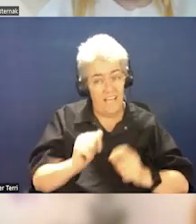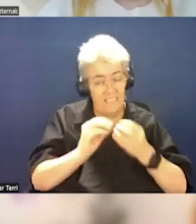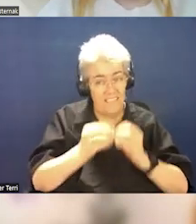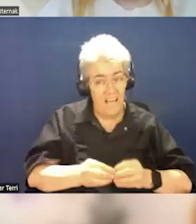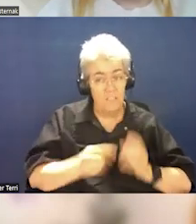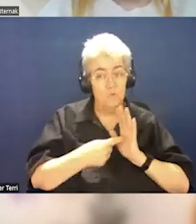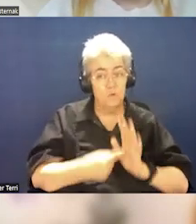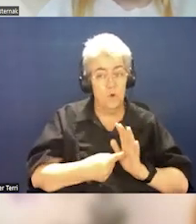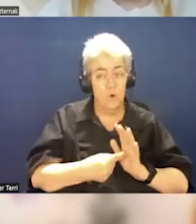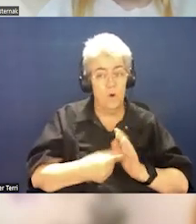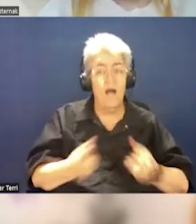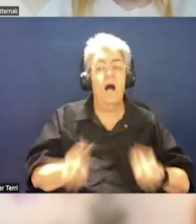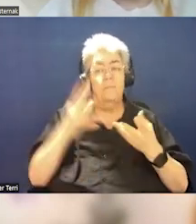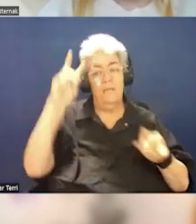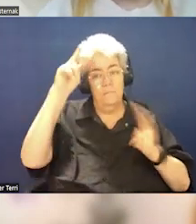that percentage?